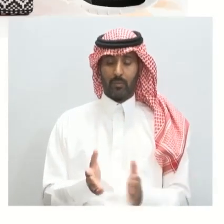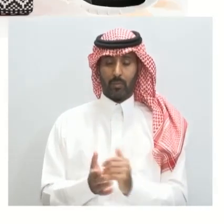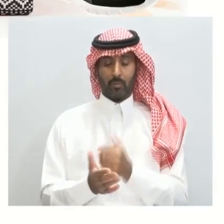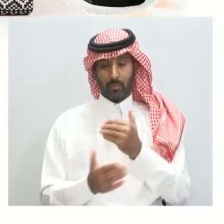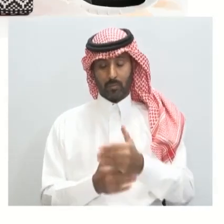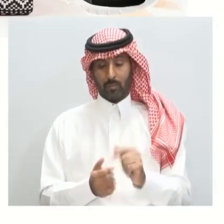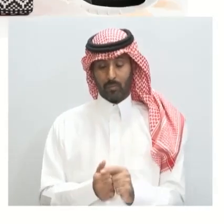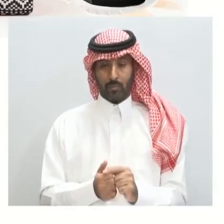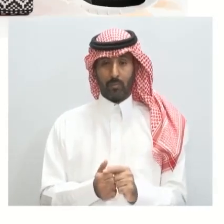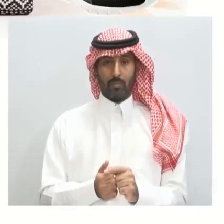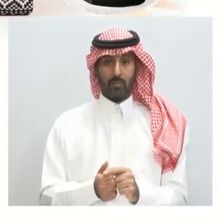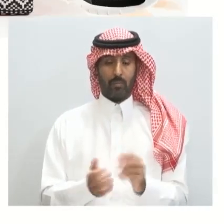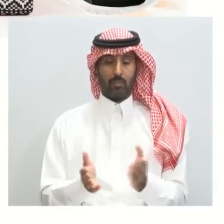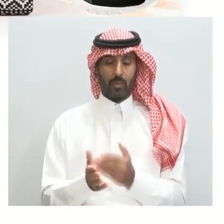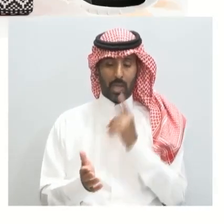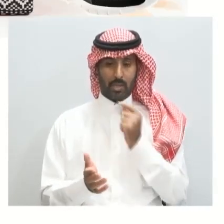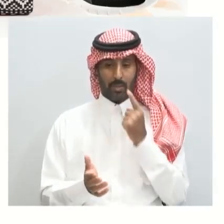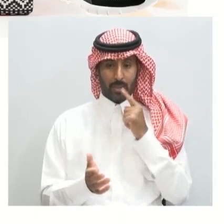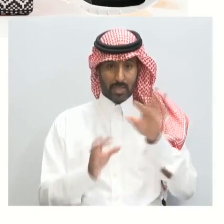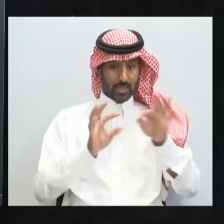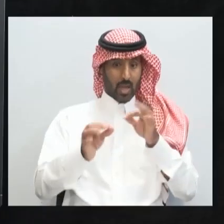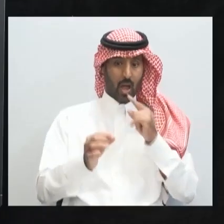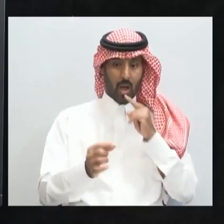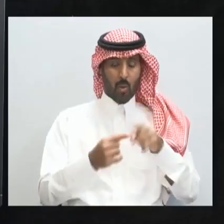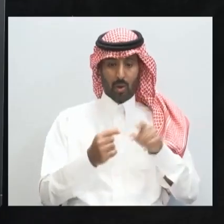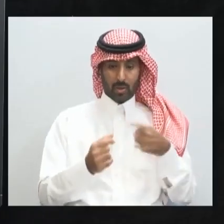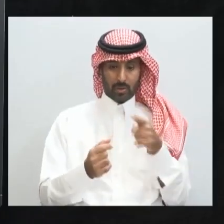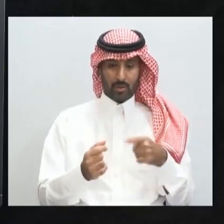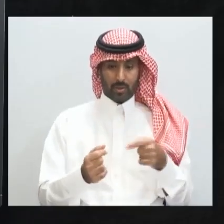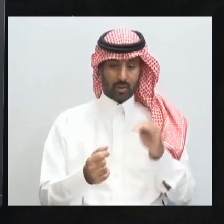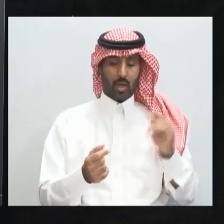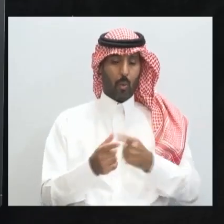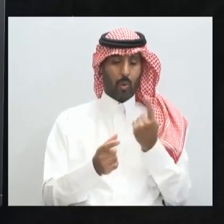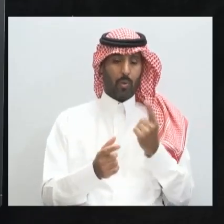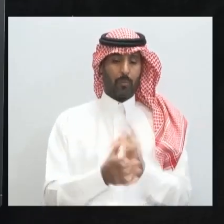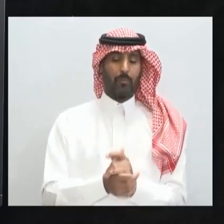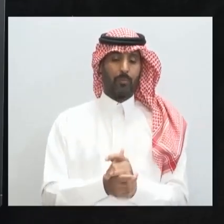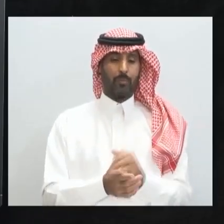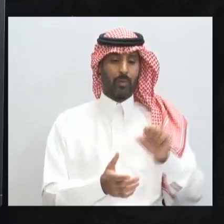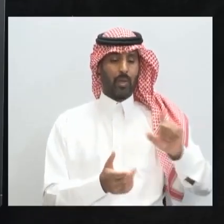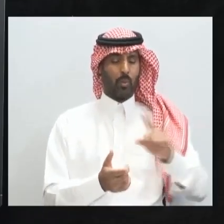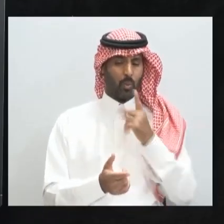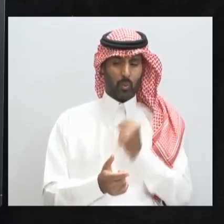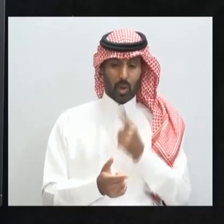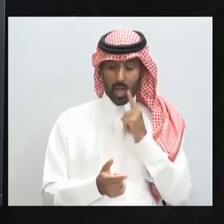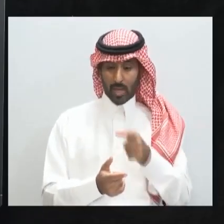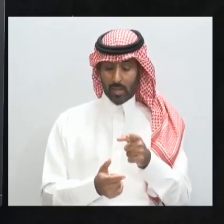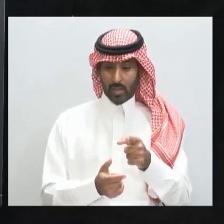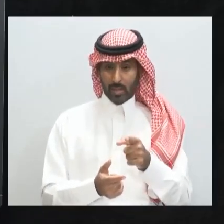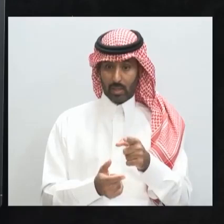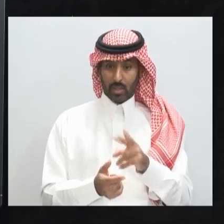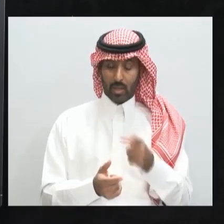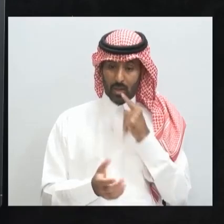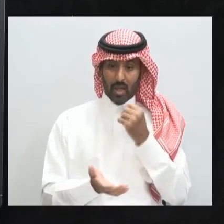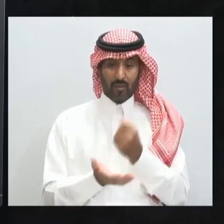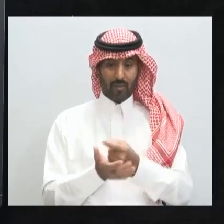Moving on to what we have, we are going to just simply choose our correct answers. Now the first one, A, would you like another or other cup